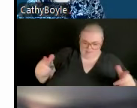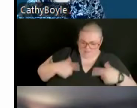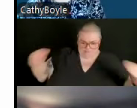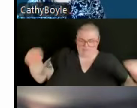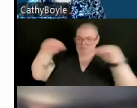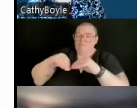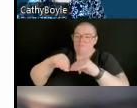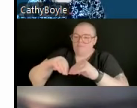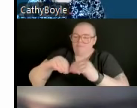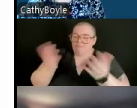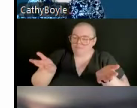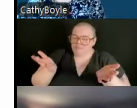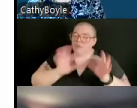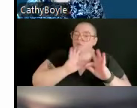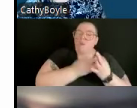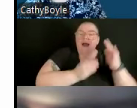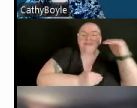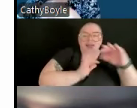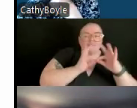adult family care.